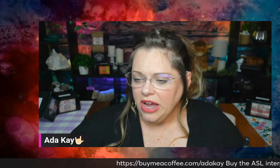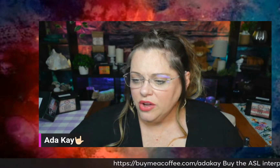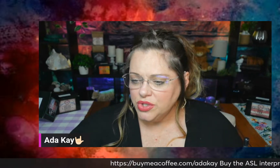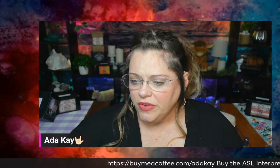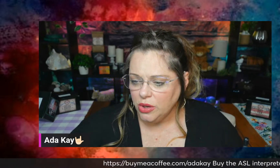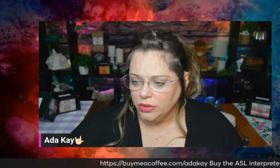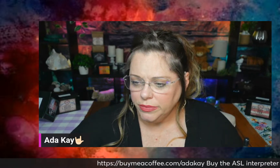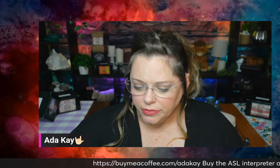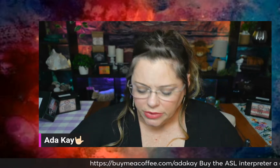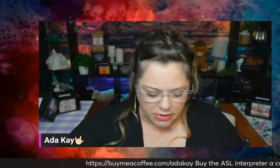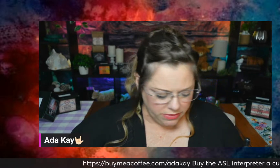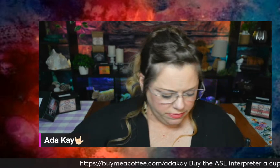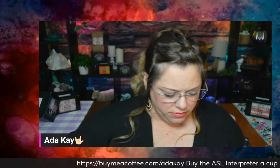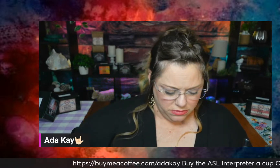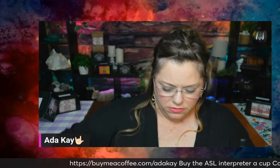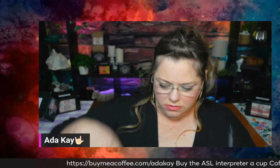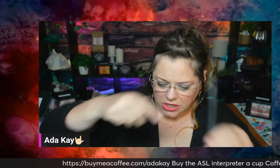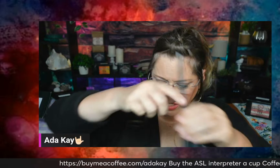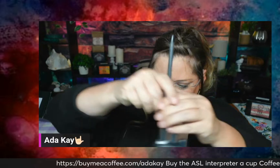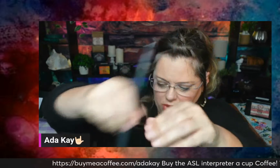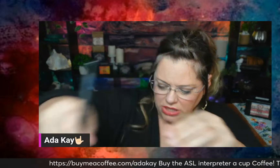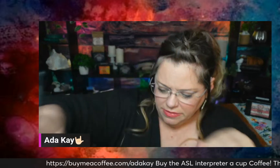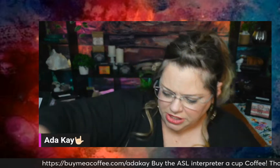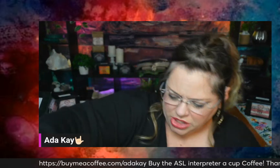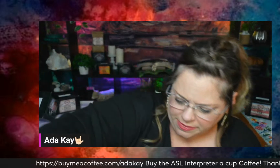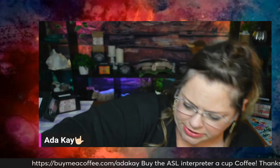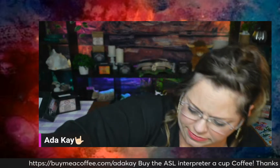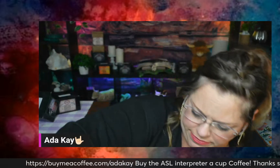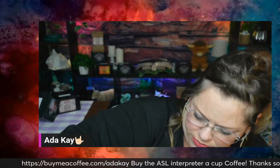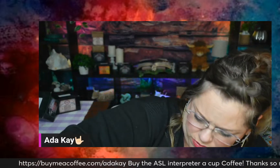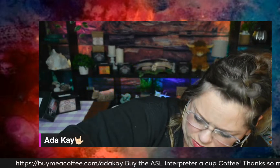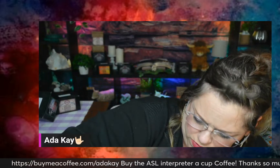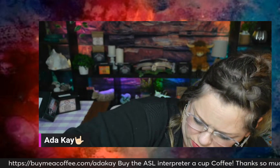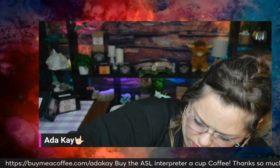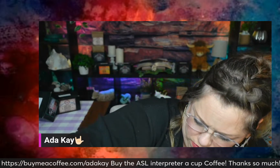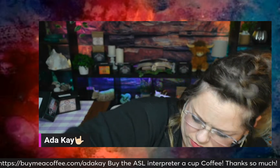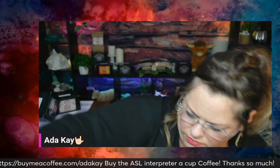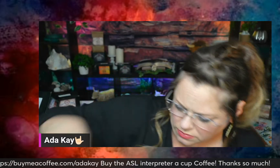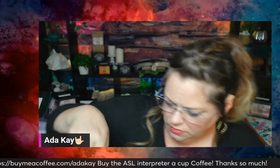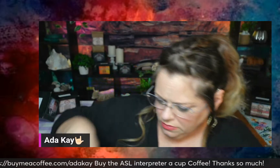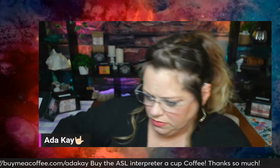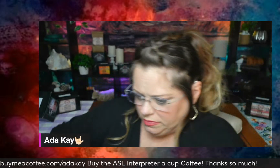We have a house fire. I need to call out my chaplain.